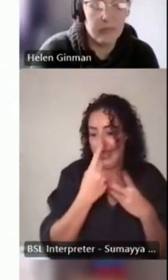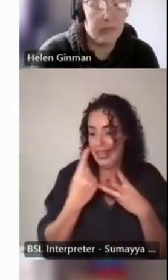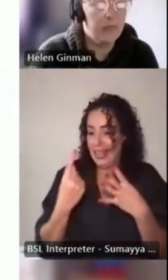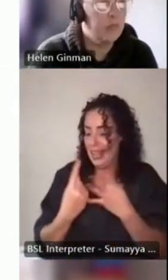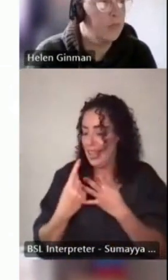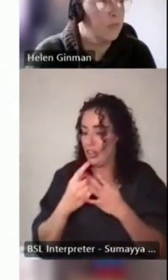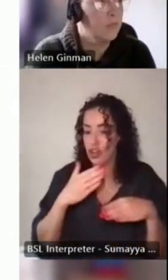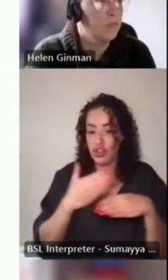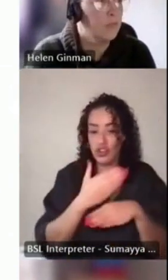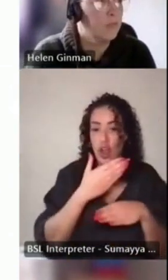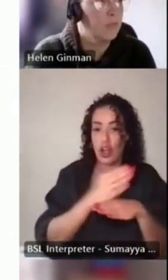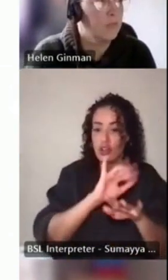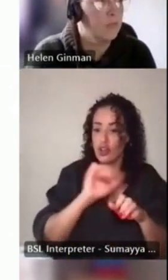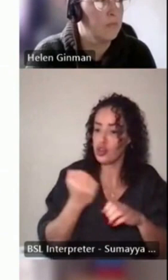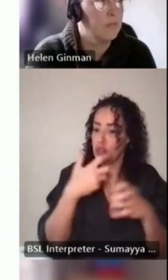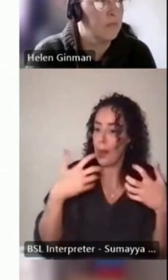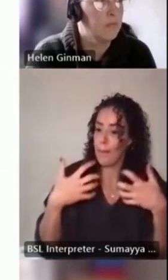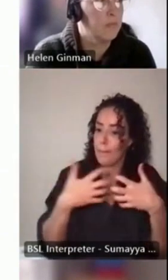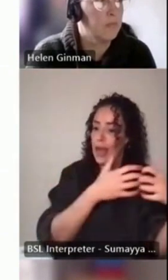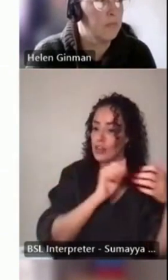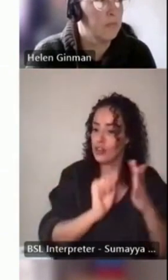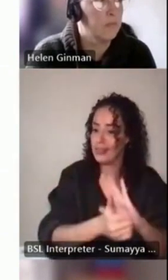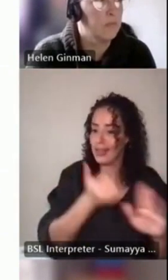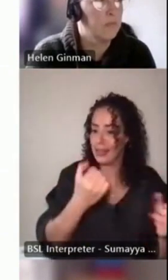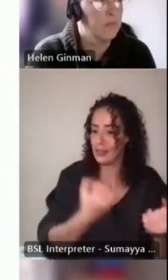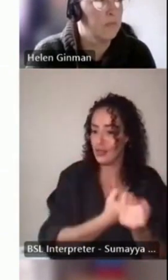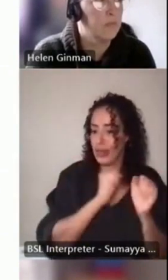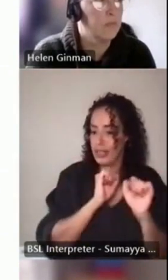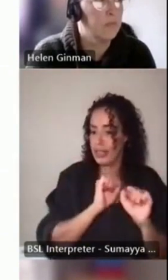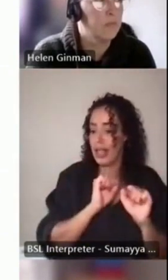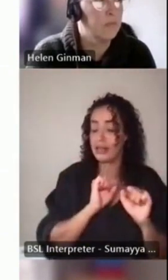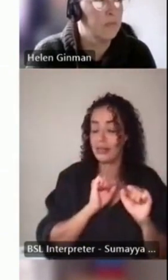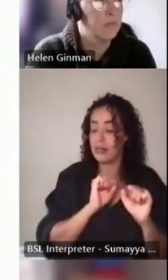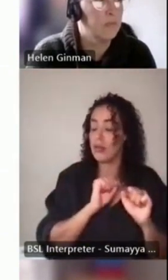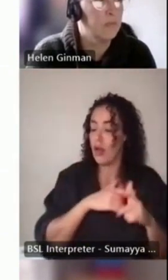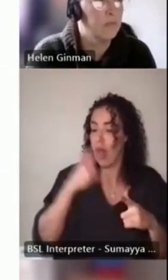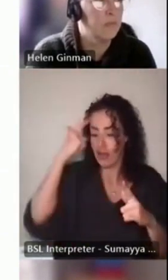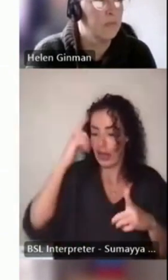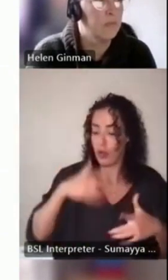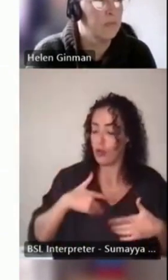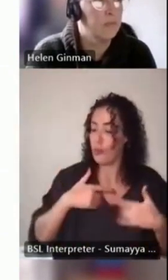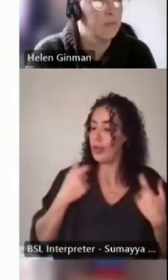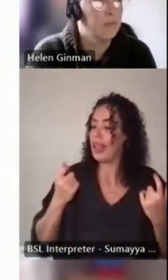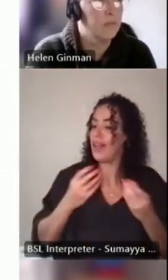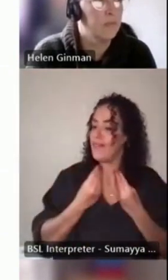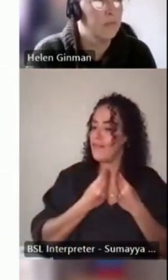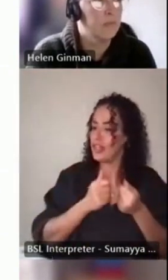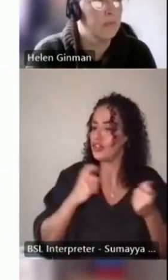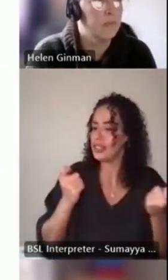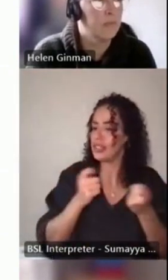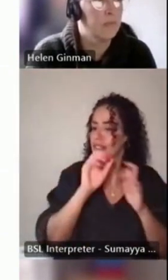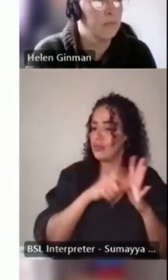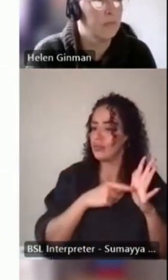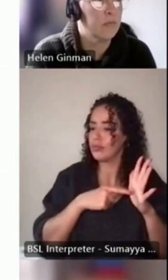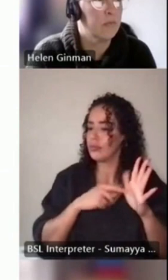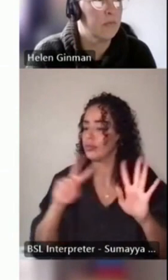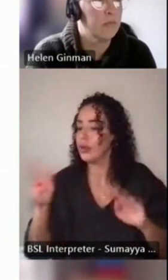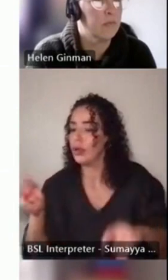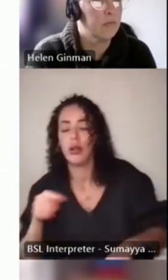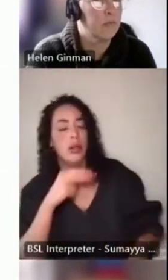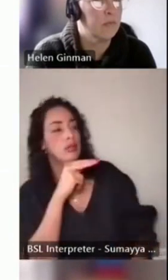strengths. She feels that this approach will result in a more efficient and successful project. Alex's